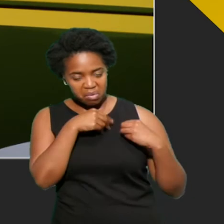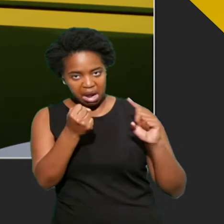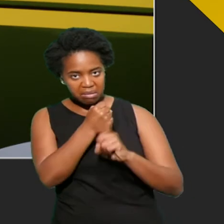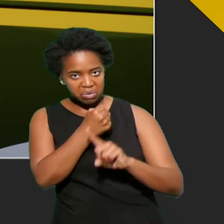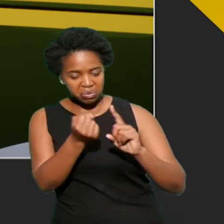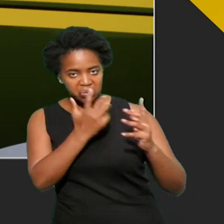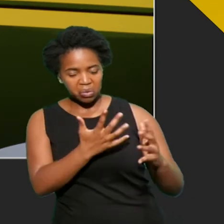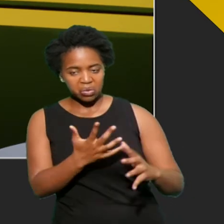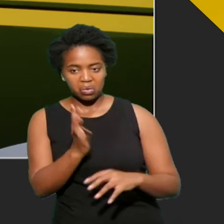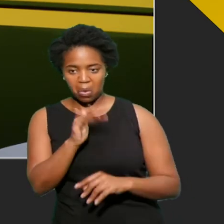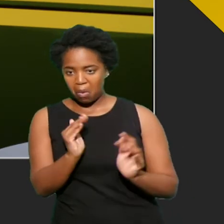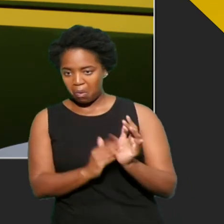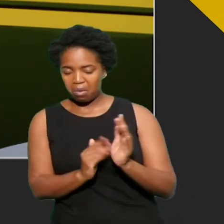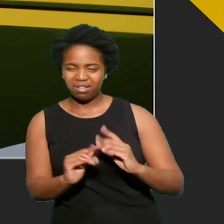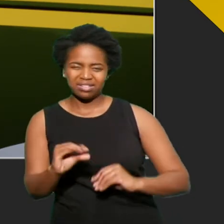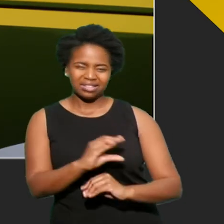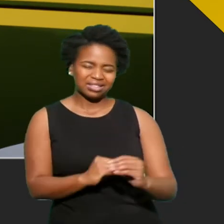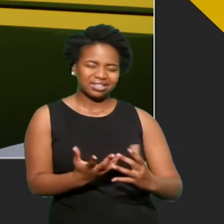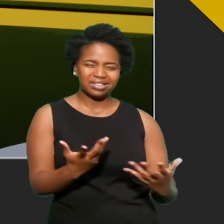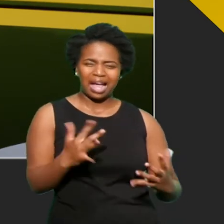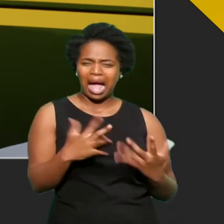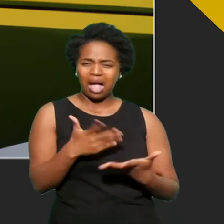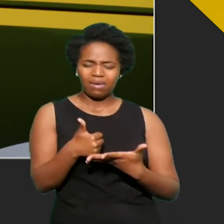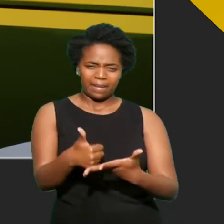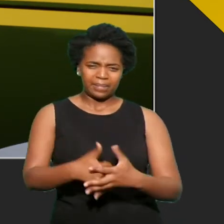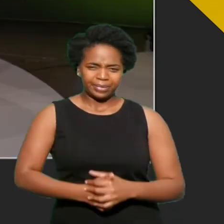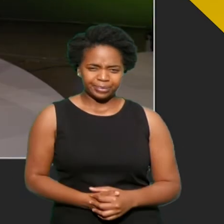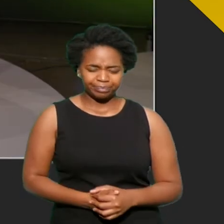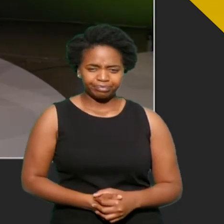today to be able to help people in these situations?